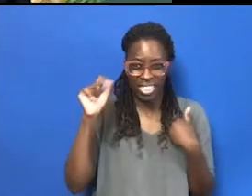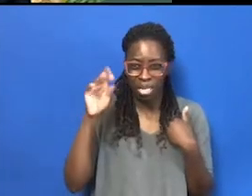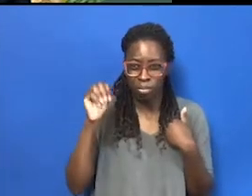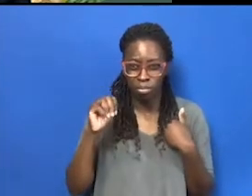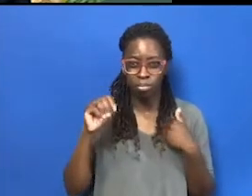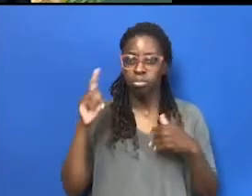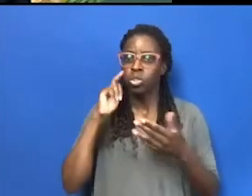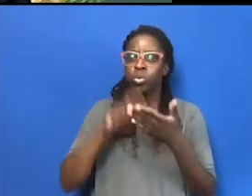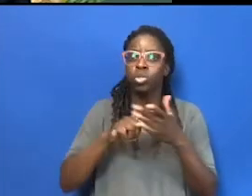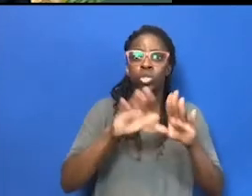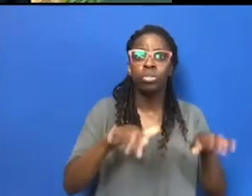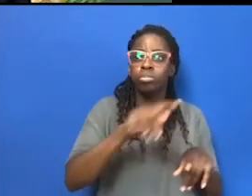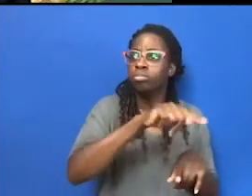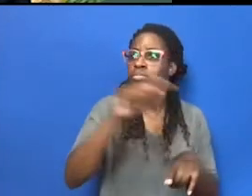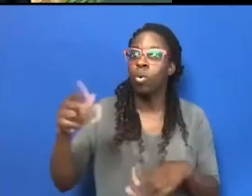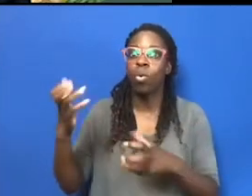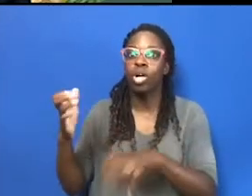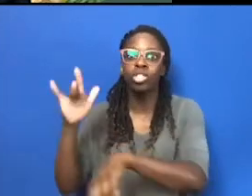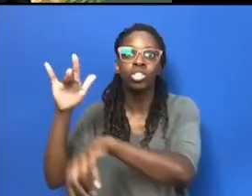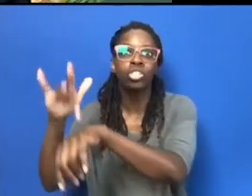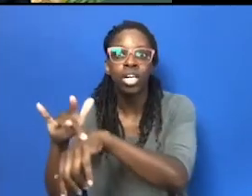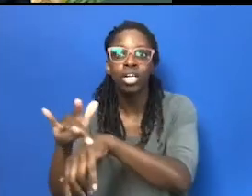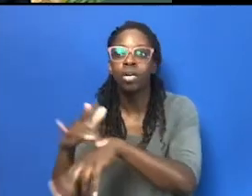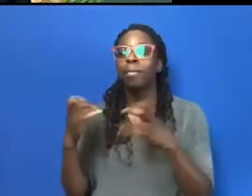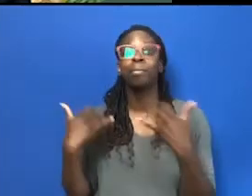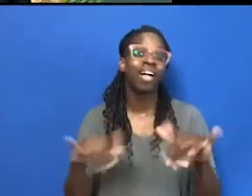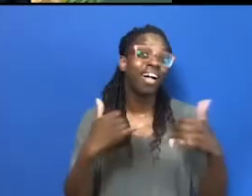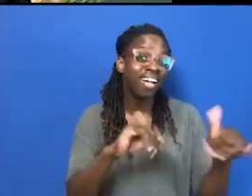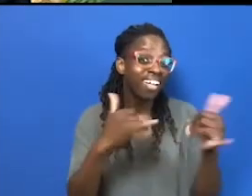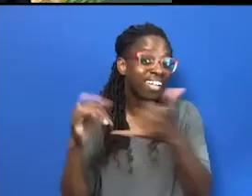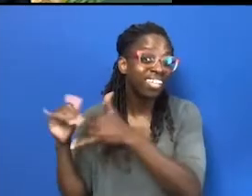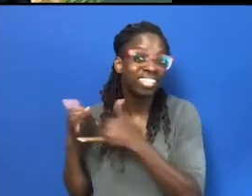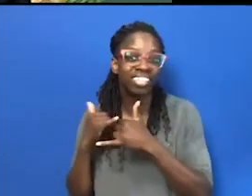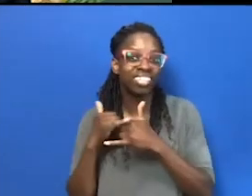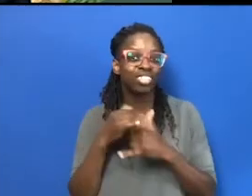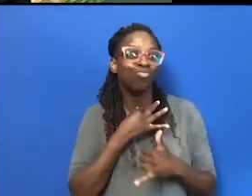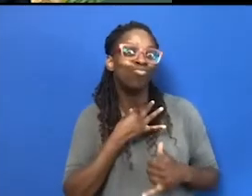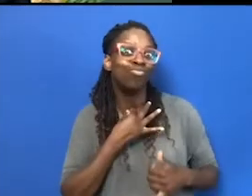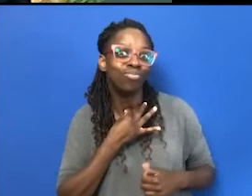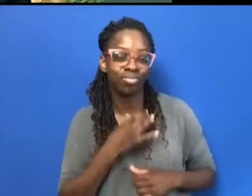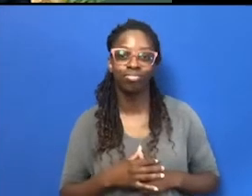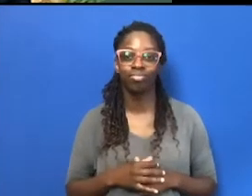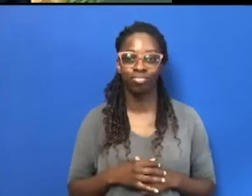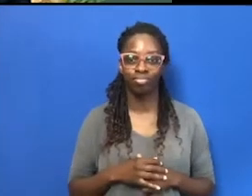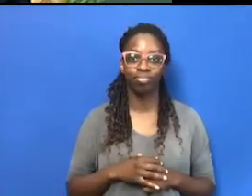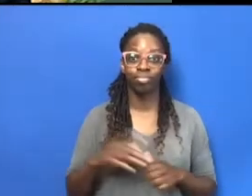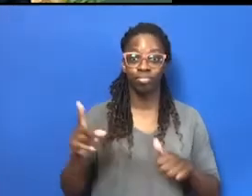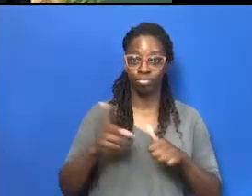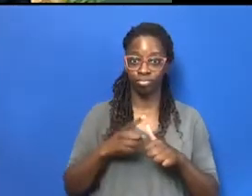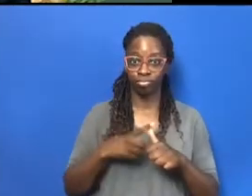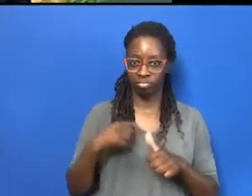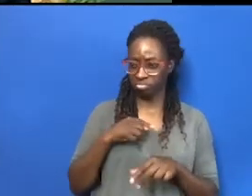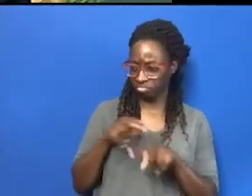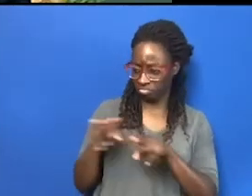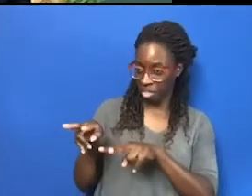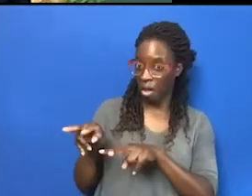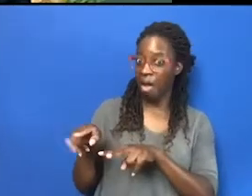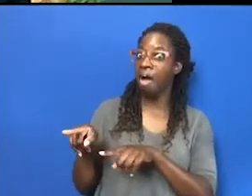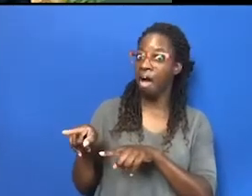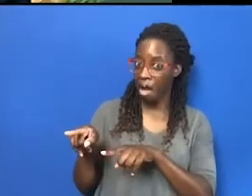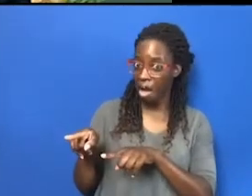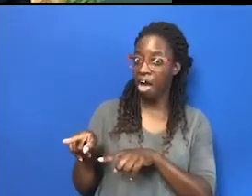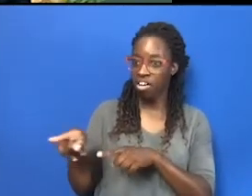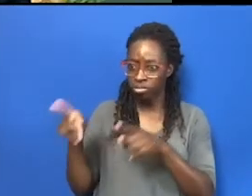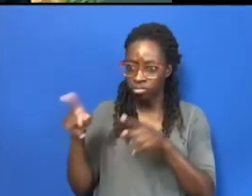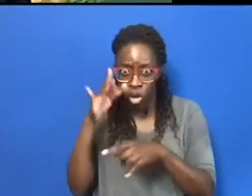it and build with it and play with it. And so we really need to first of all start by just observing children and what they're doing. So paying attention to what they're interested